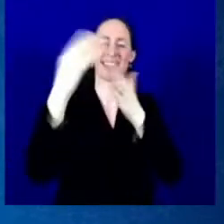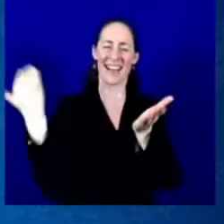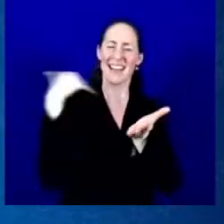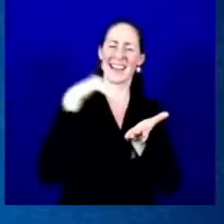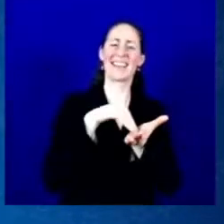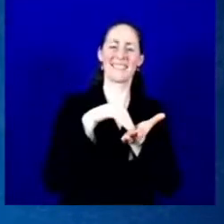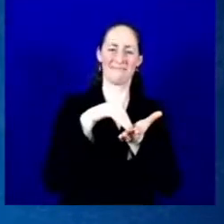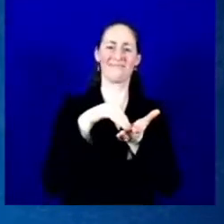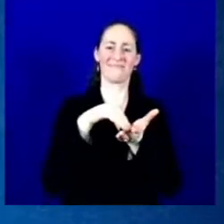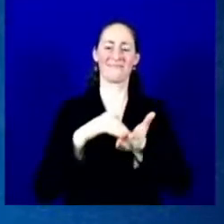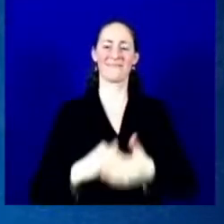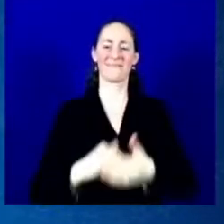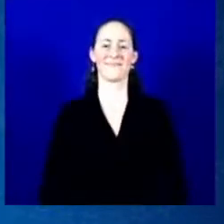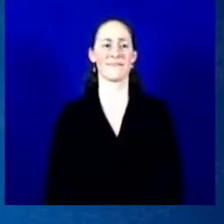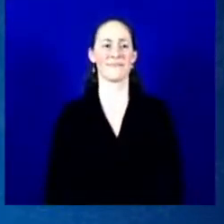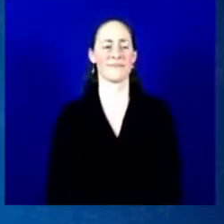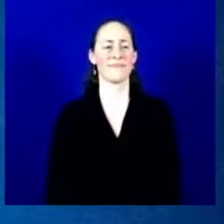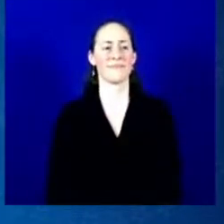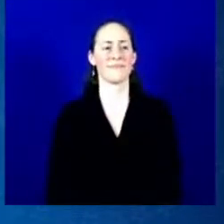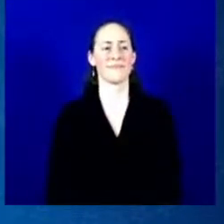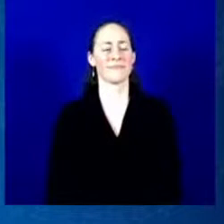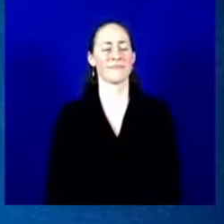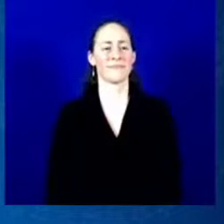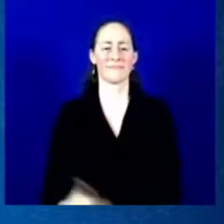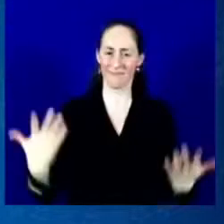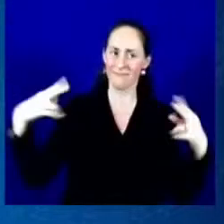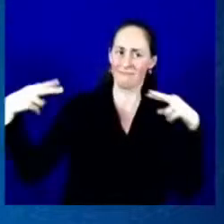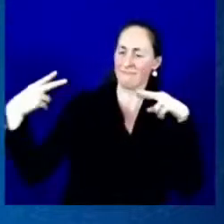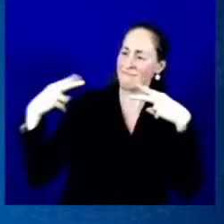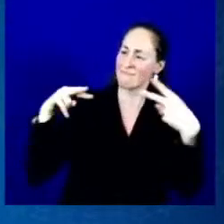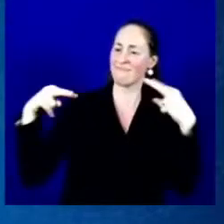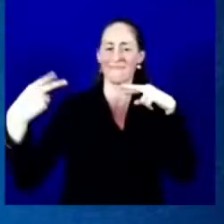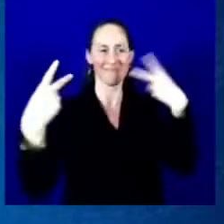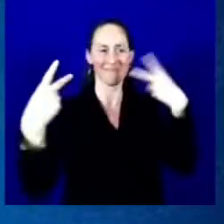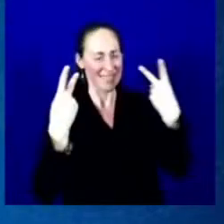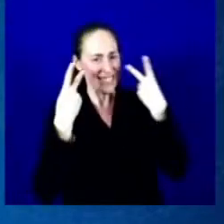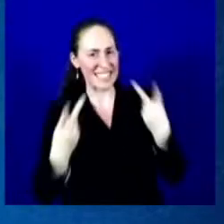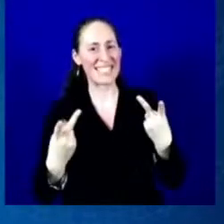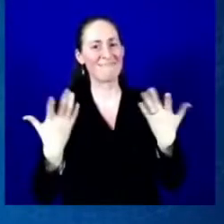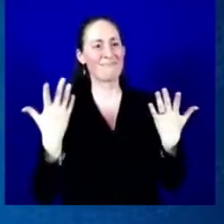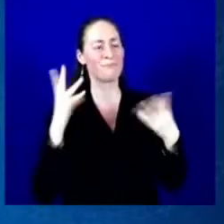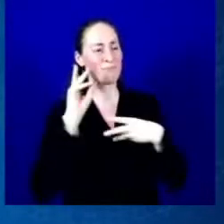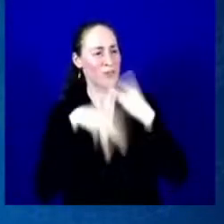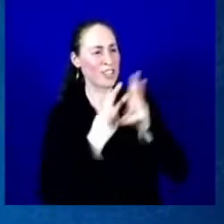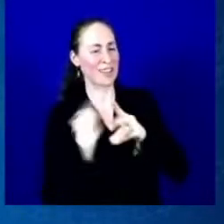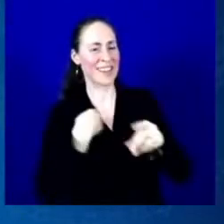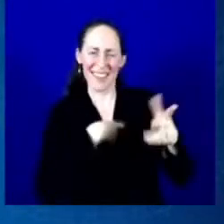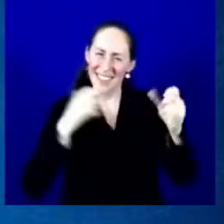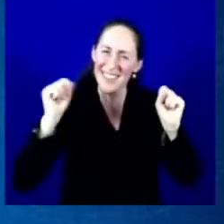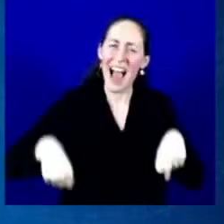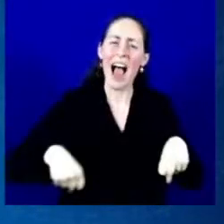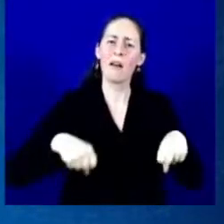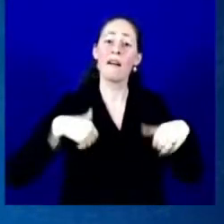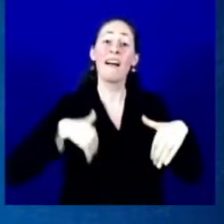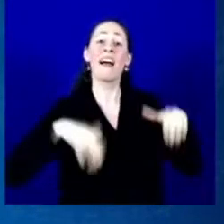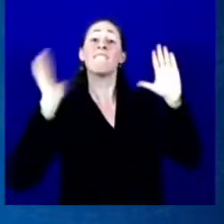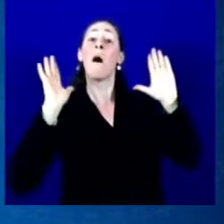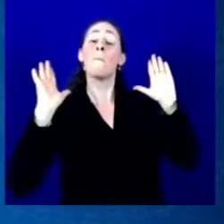world that there's no quit in America, none. 100 days